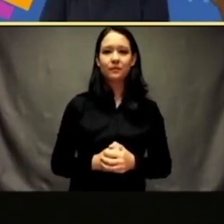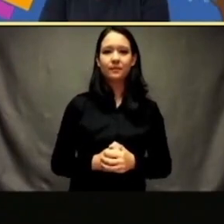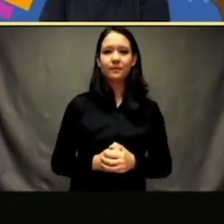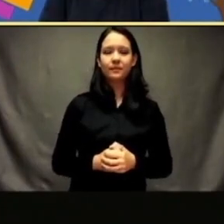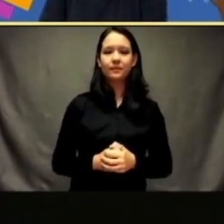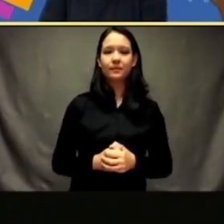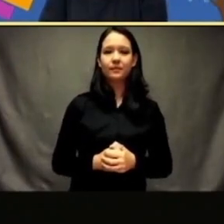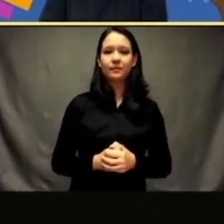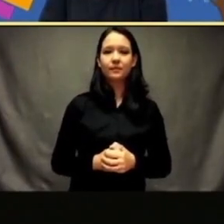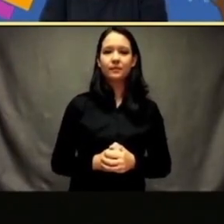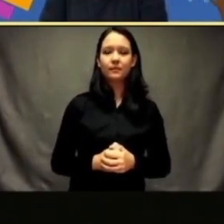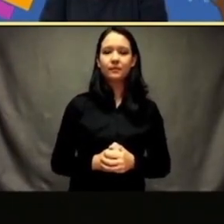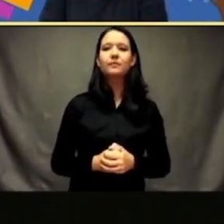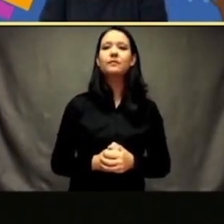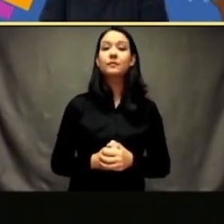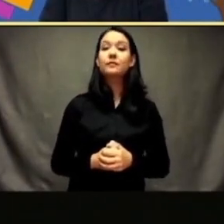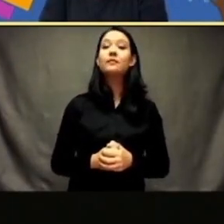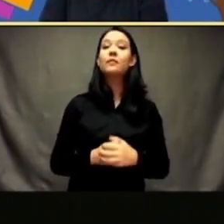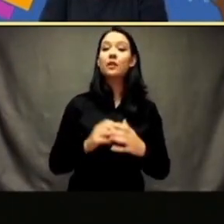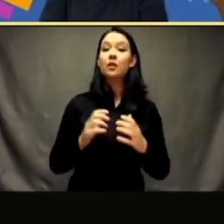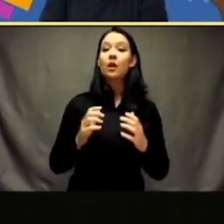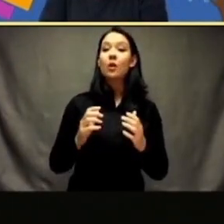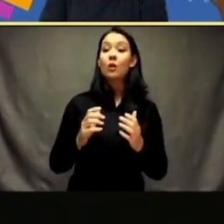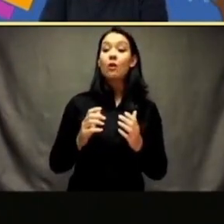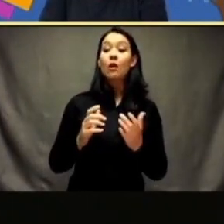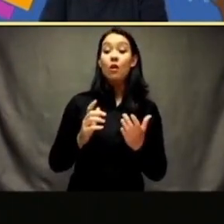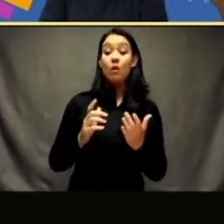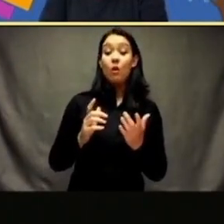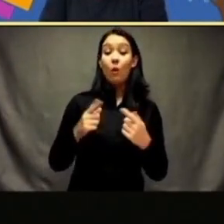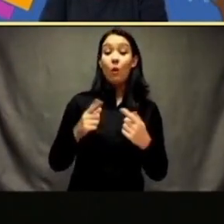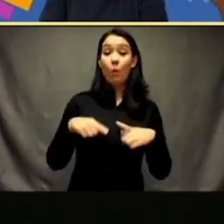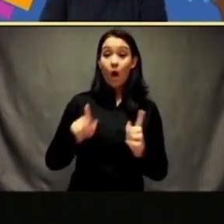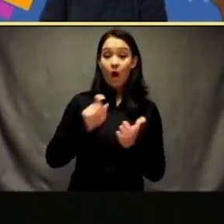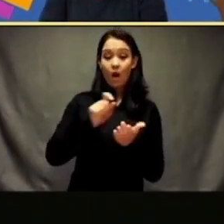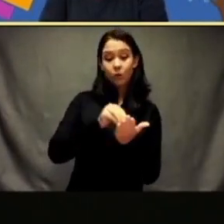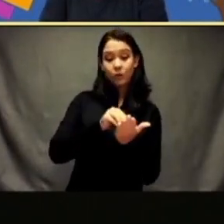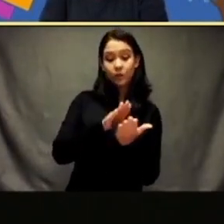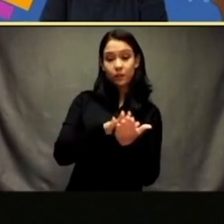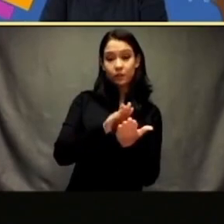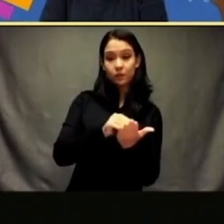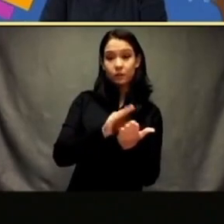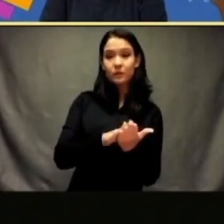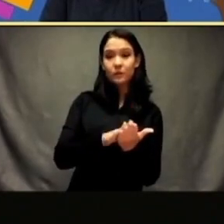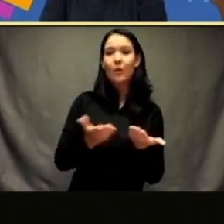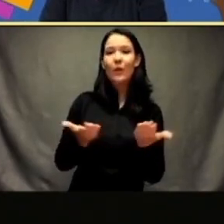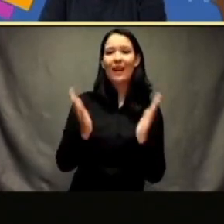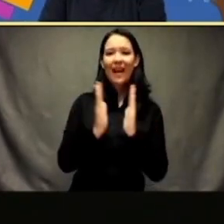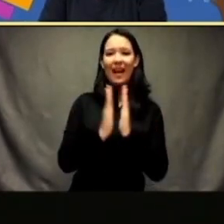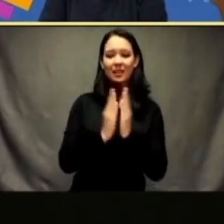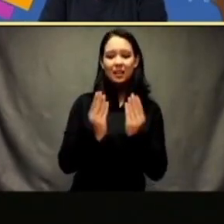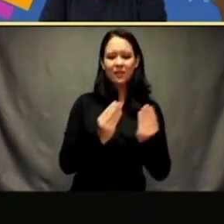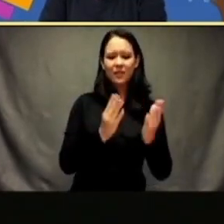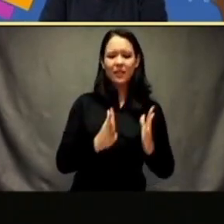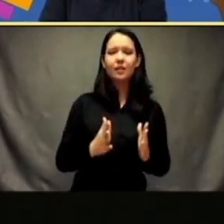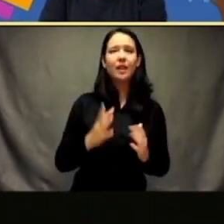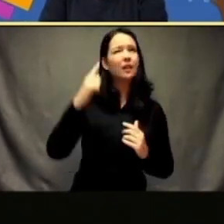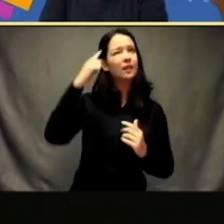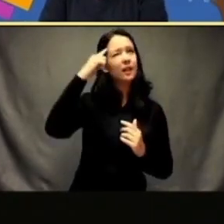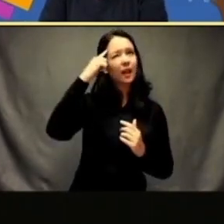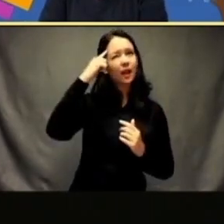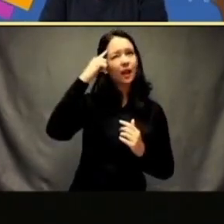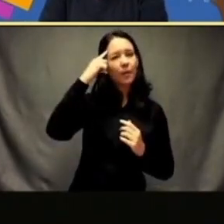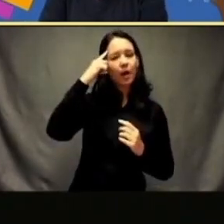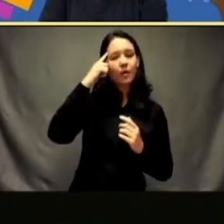And as we take documentation, we ask facilitators to consider what are they noticing in